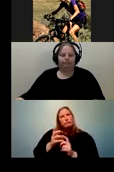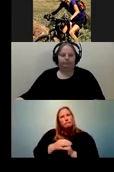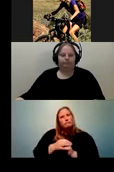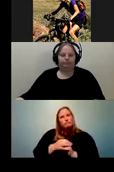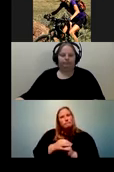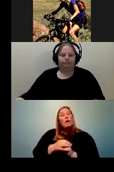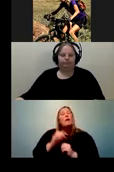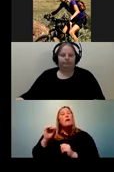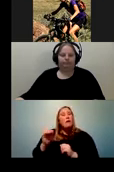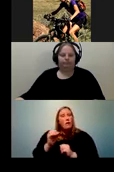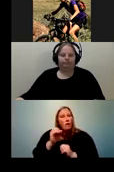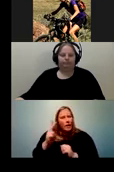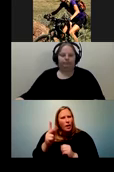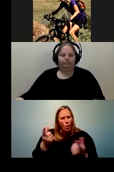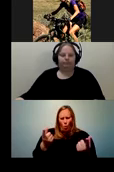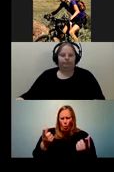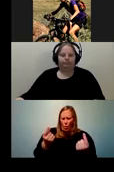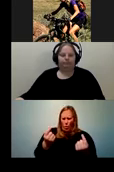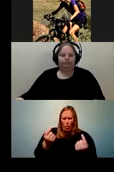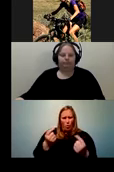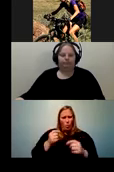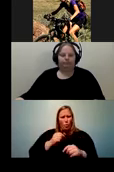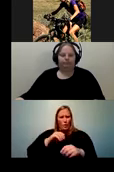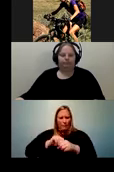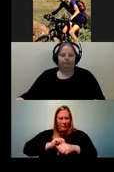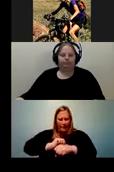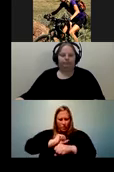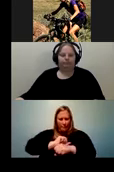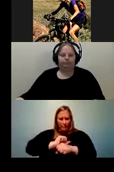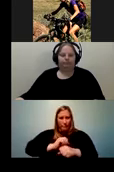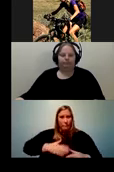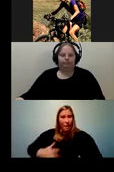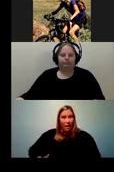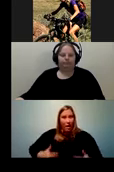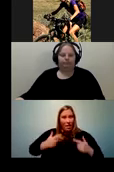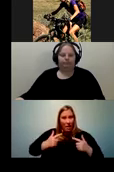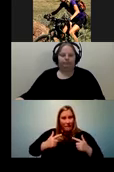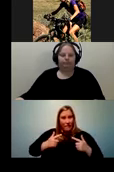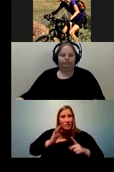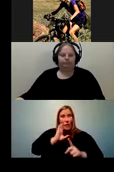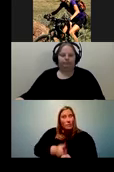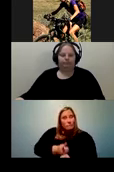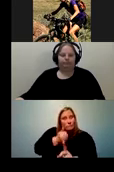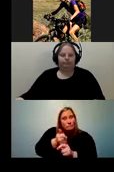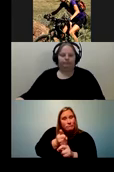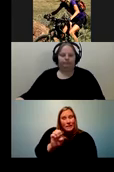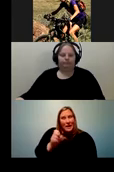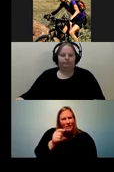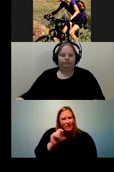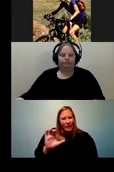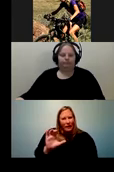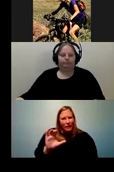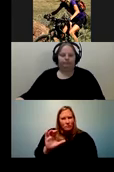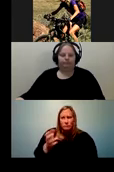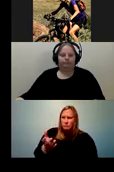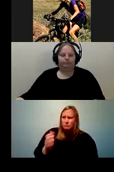right, what do I do in my job? What do I do in my life that has an ethical impact? And how can I be